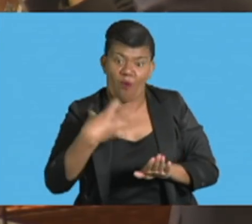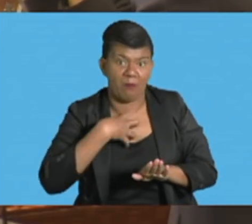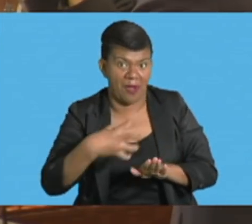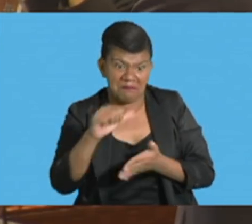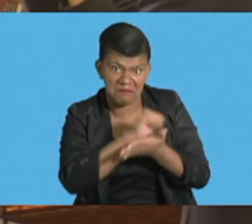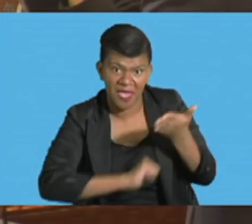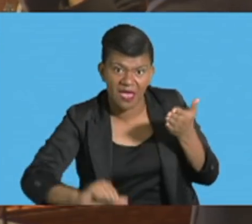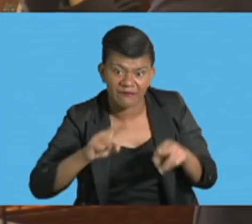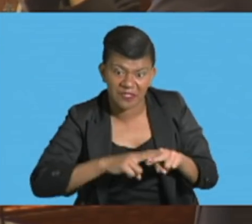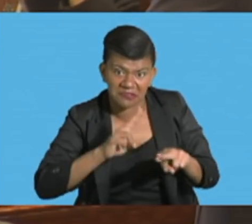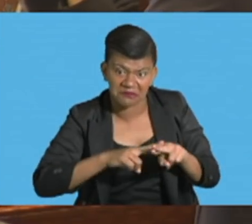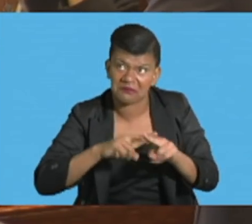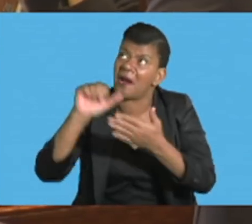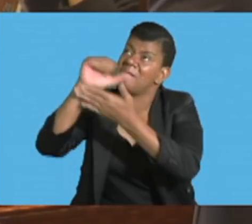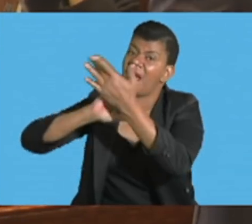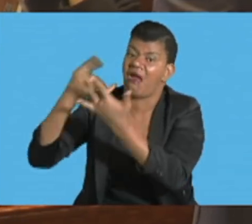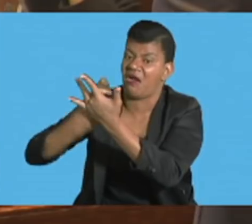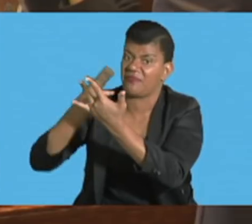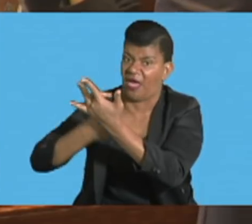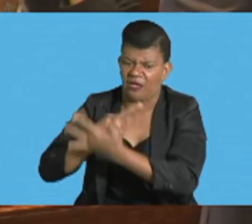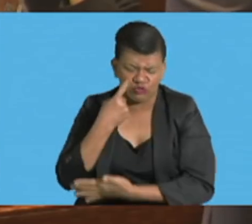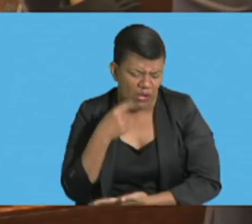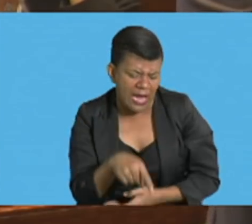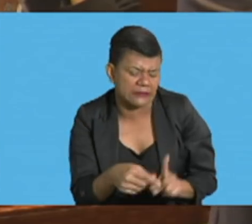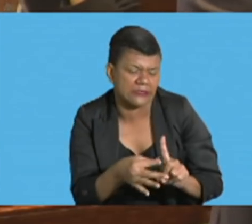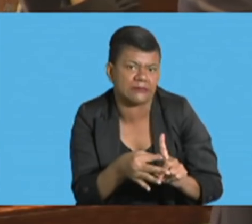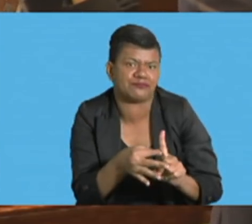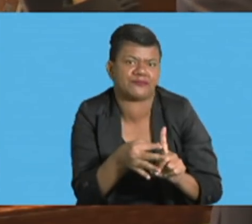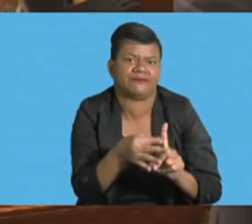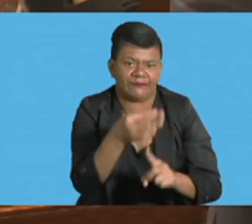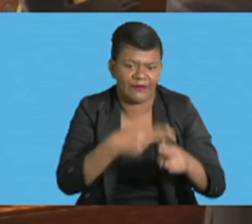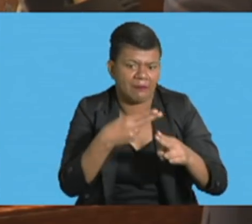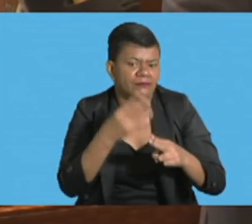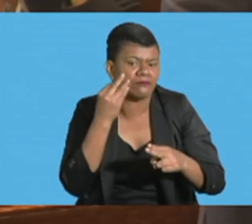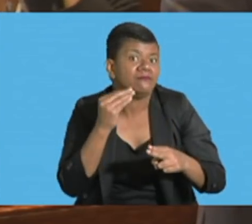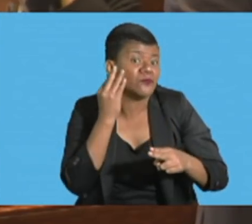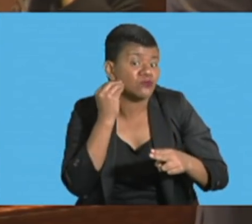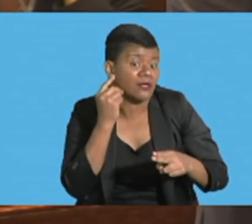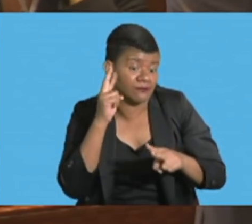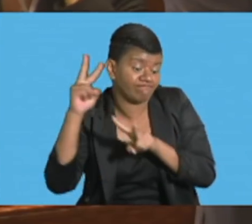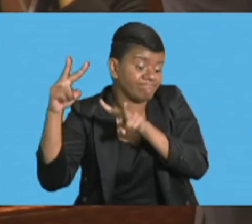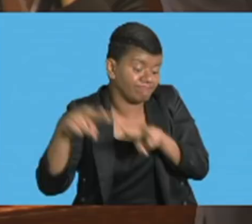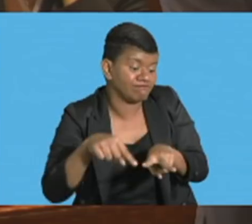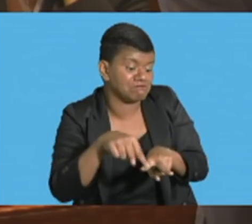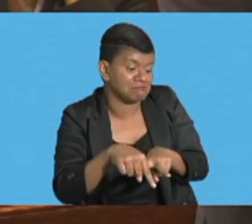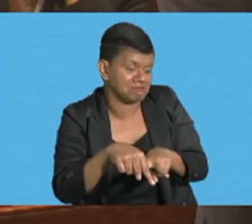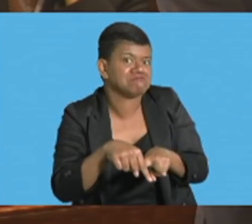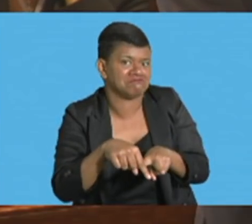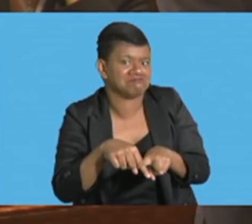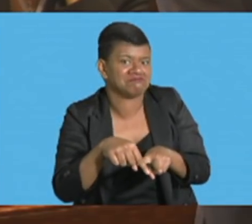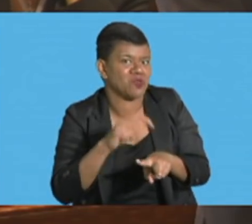more competitive producer by modernizing the industry and making it more efficient. We can lessen our input